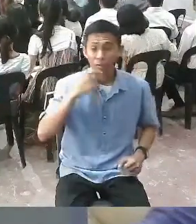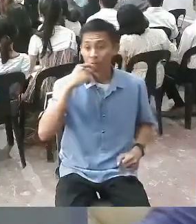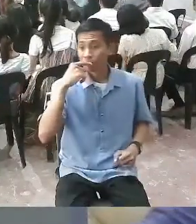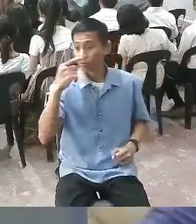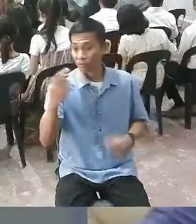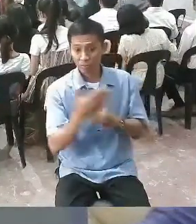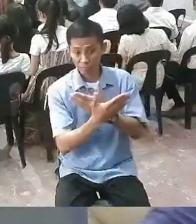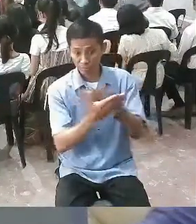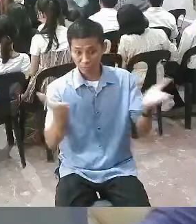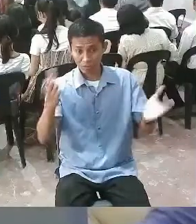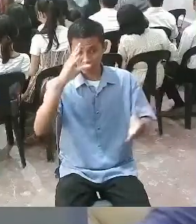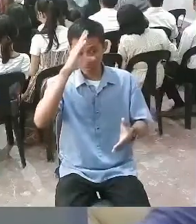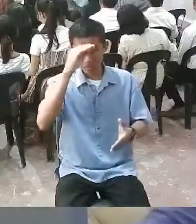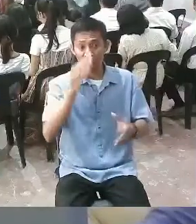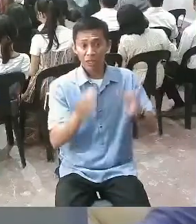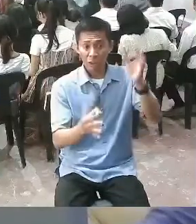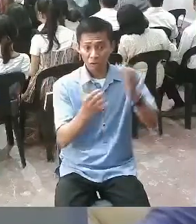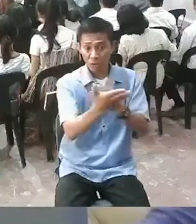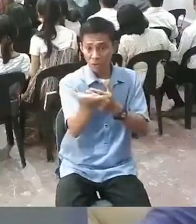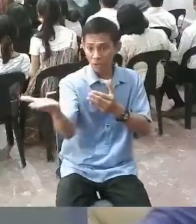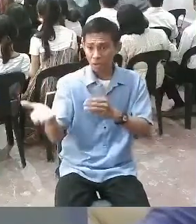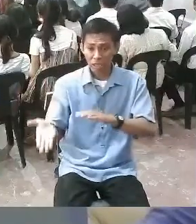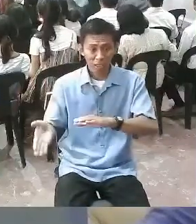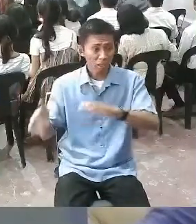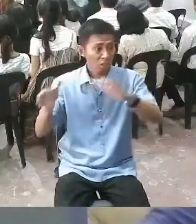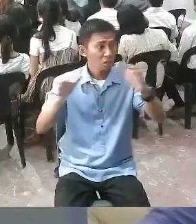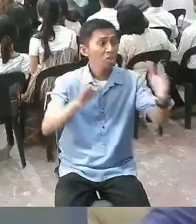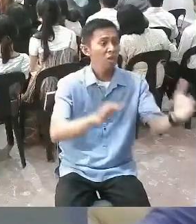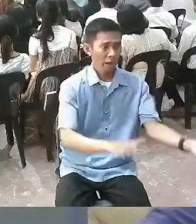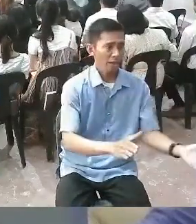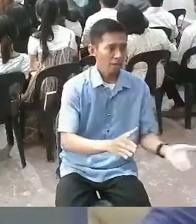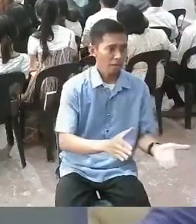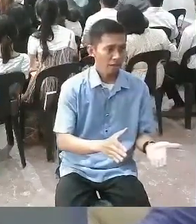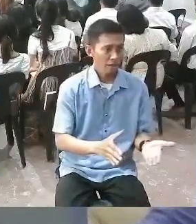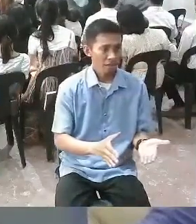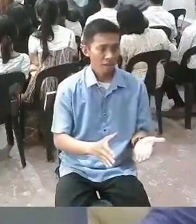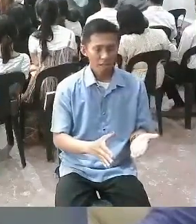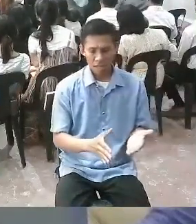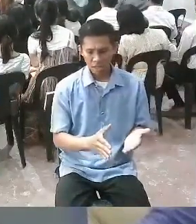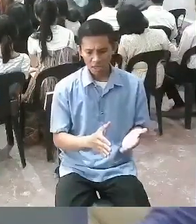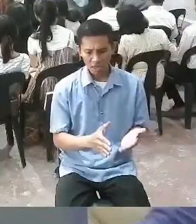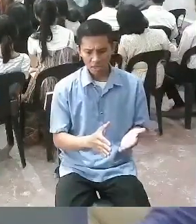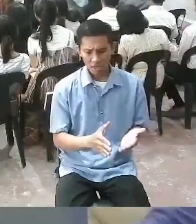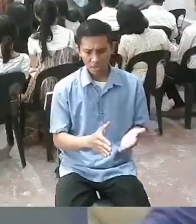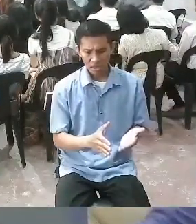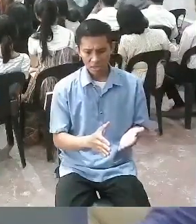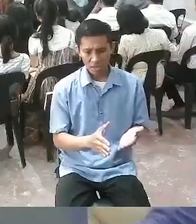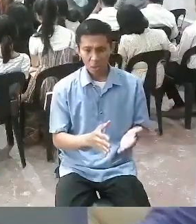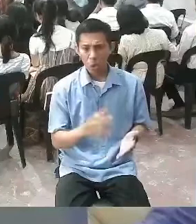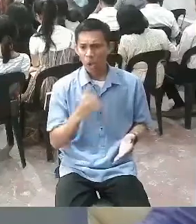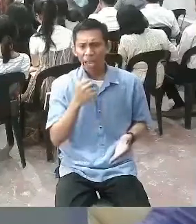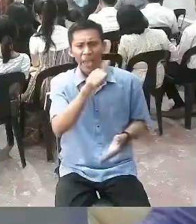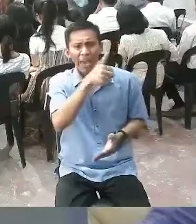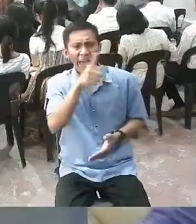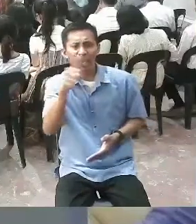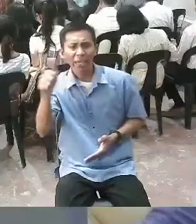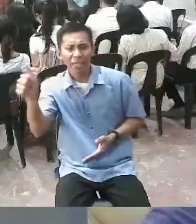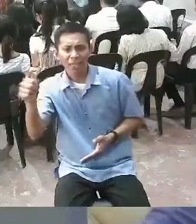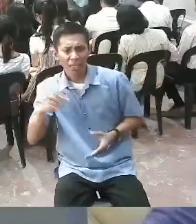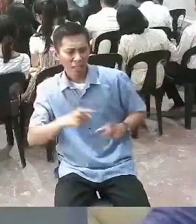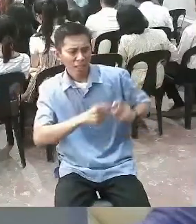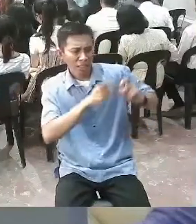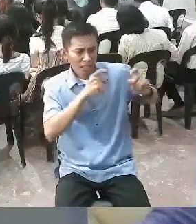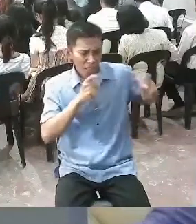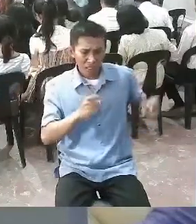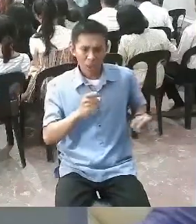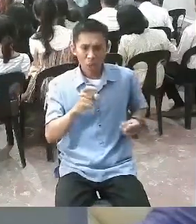boys, if you die with one unconfessed sin